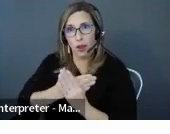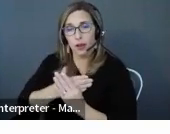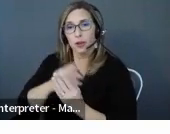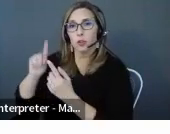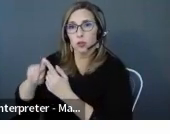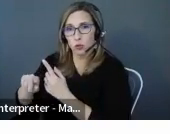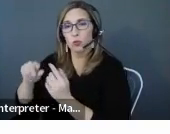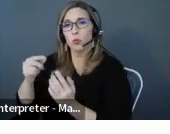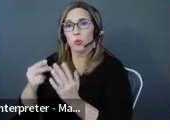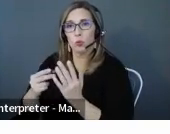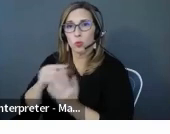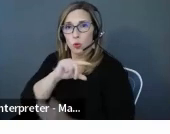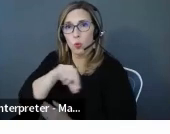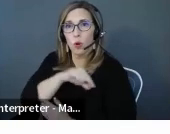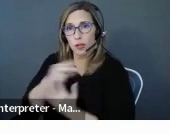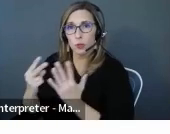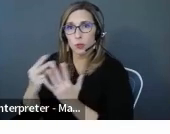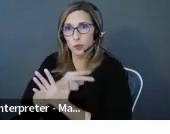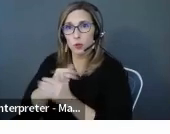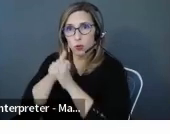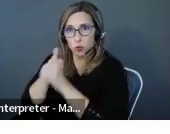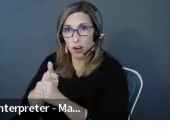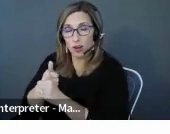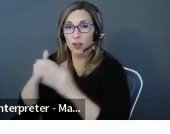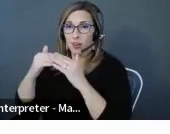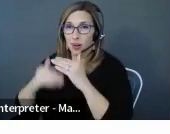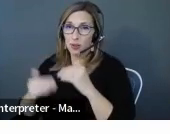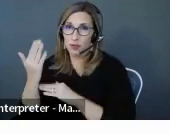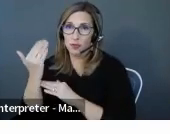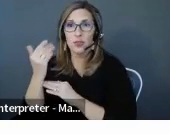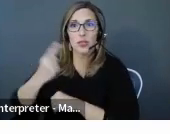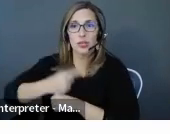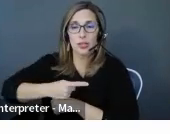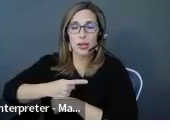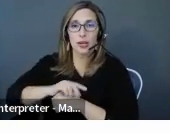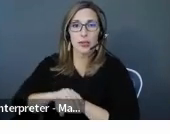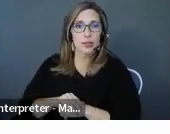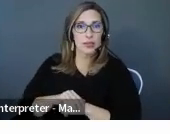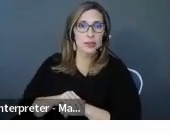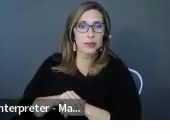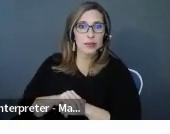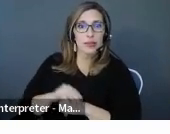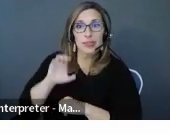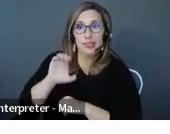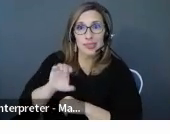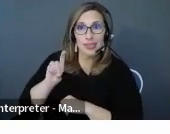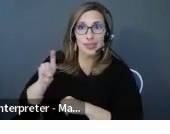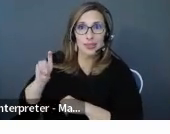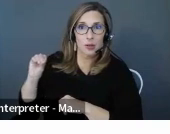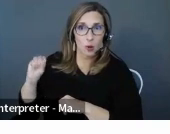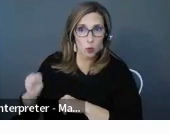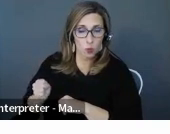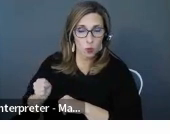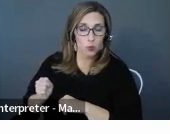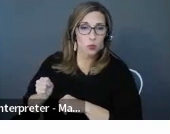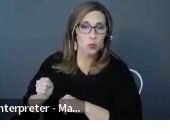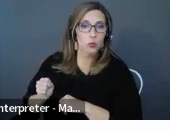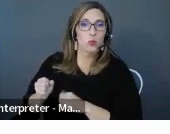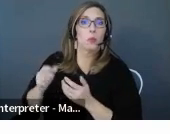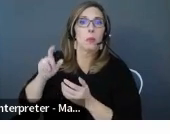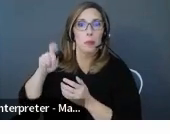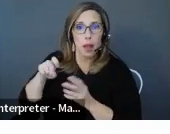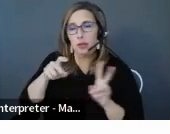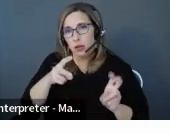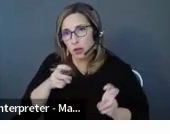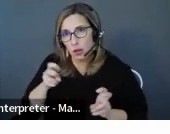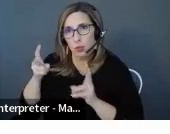review tracker within 15 days. Assessing entities, in this case that is CDDOs or their subcontracted entities, must